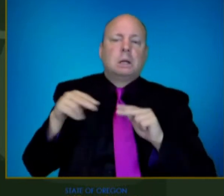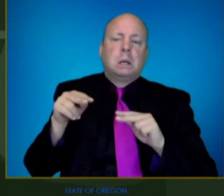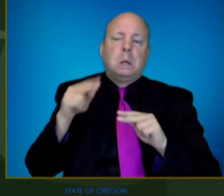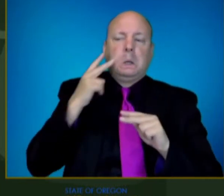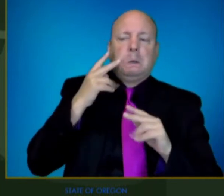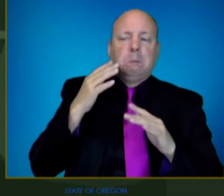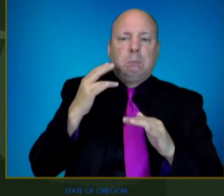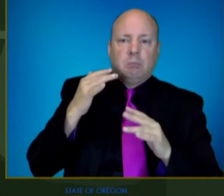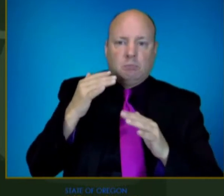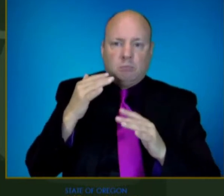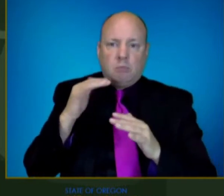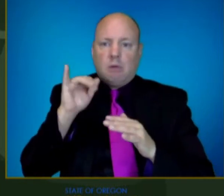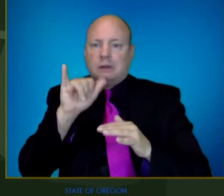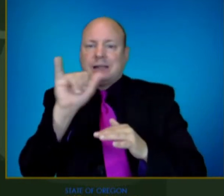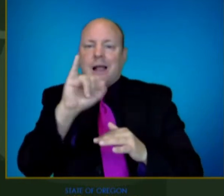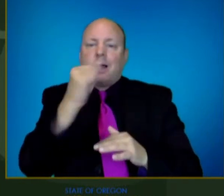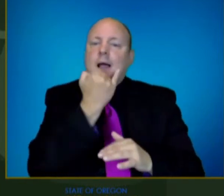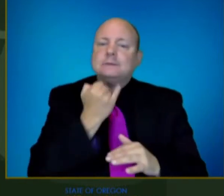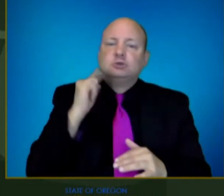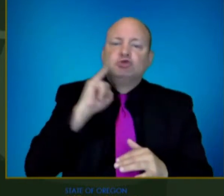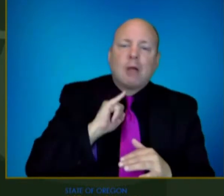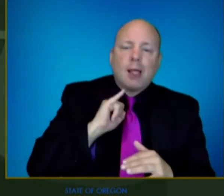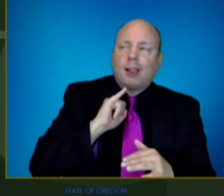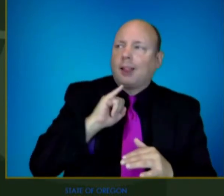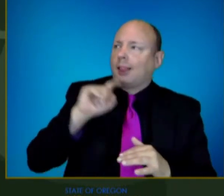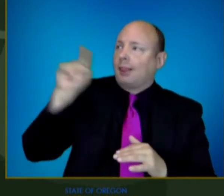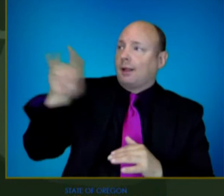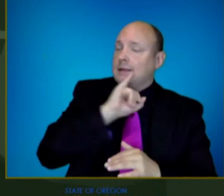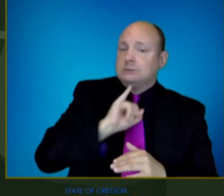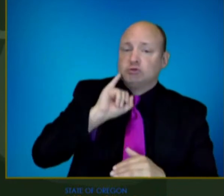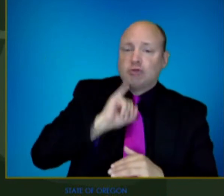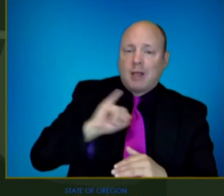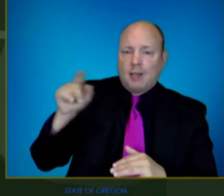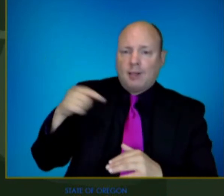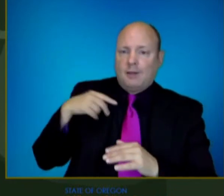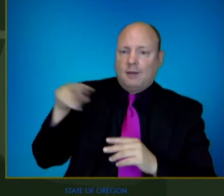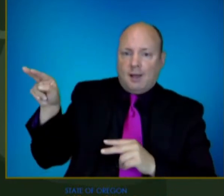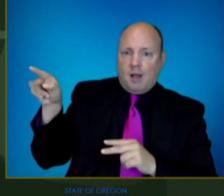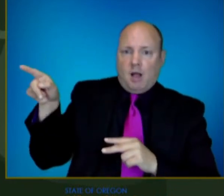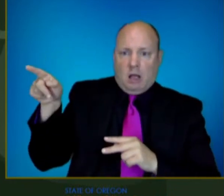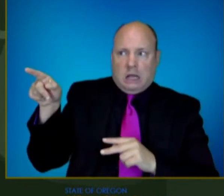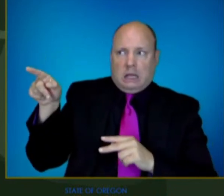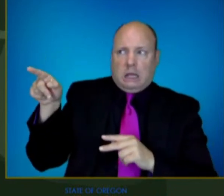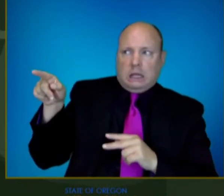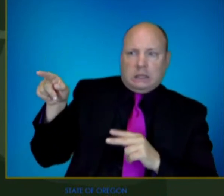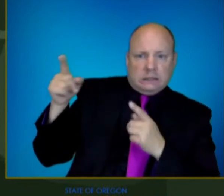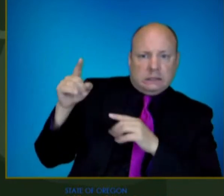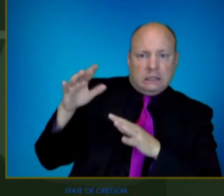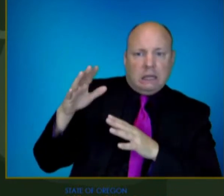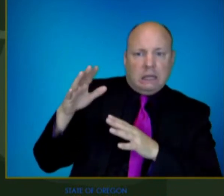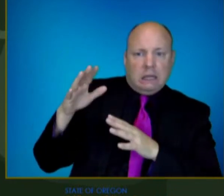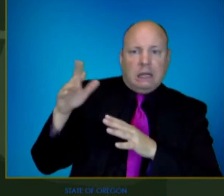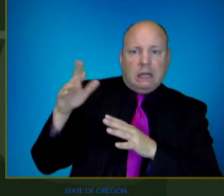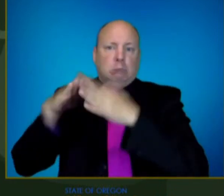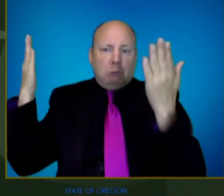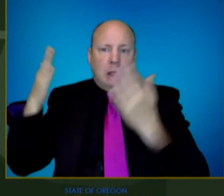you regret the decision to be reactive and to lift the mask mandate at the time? Because the Delta variant was circulating very low